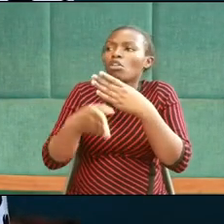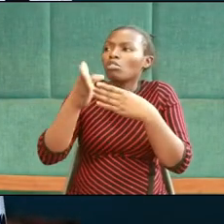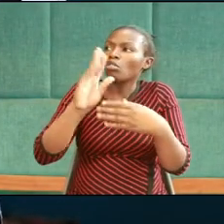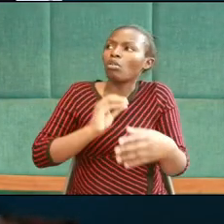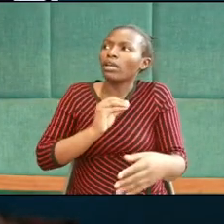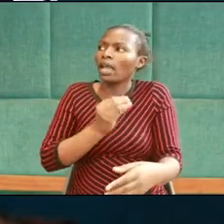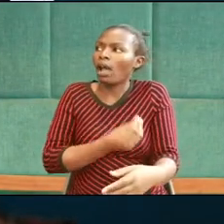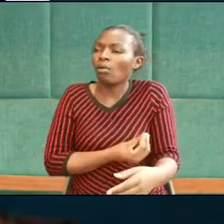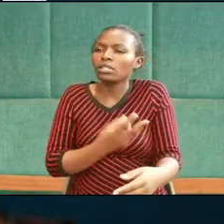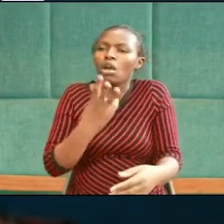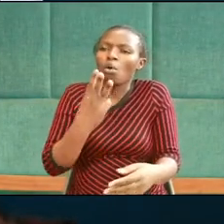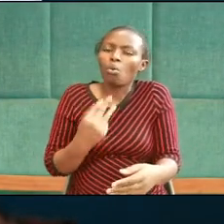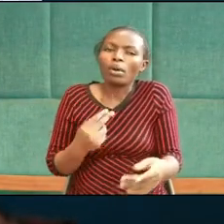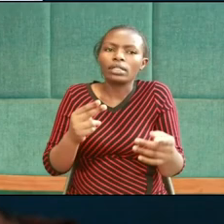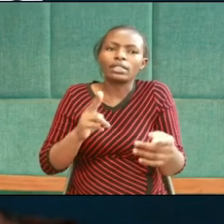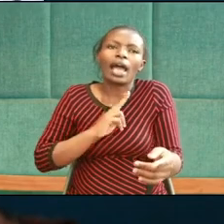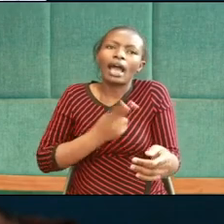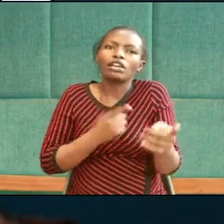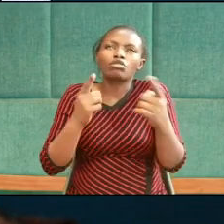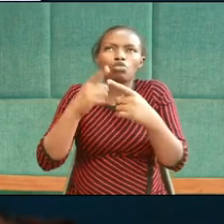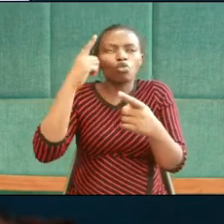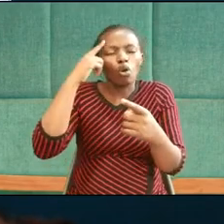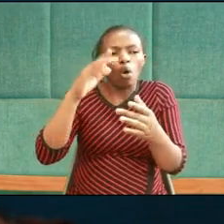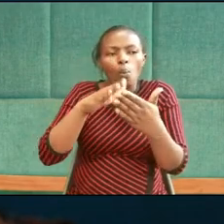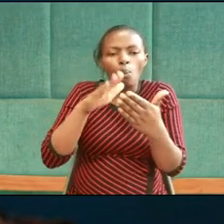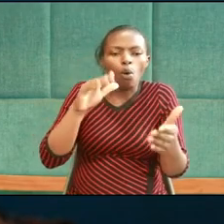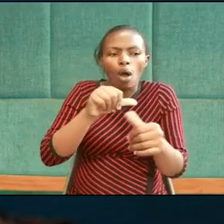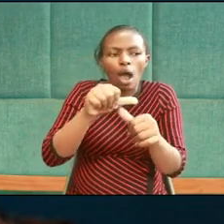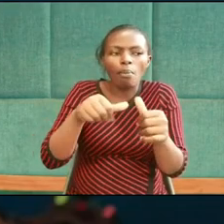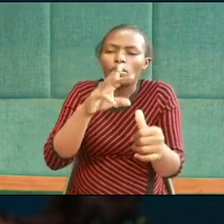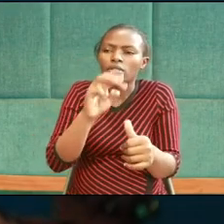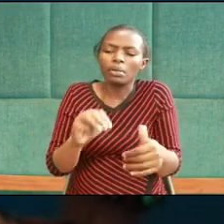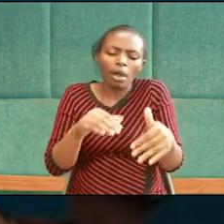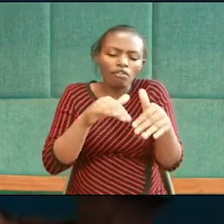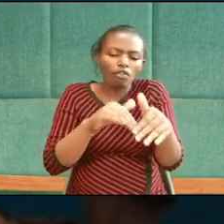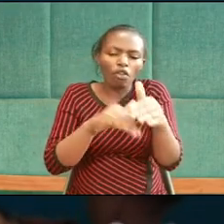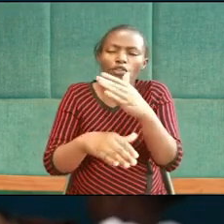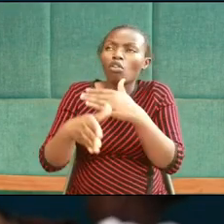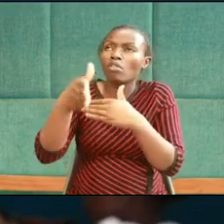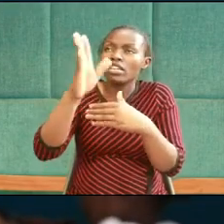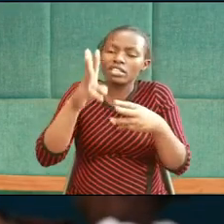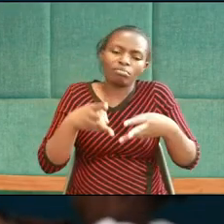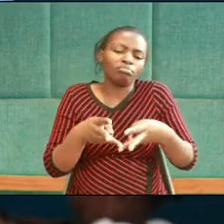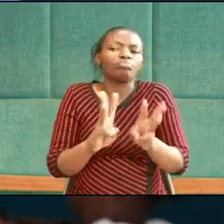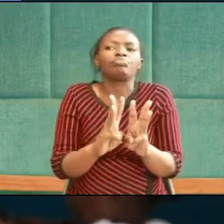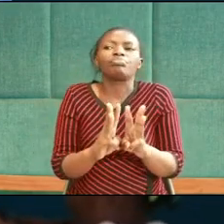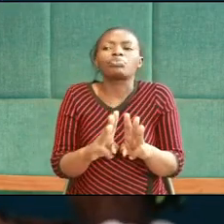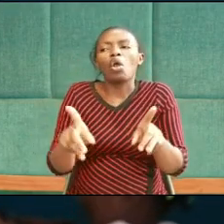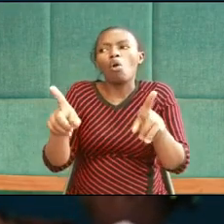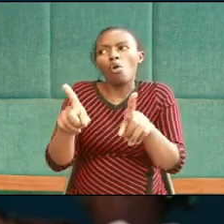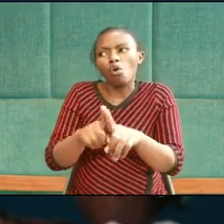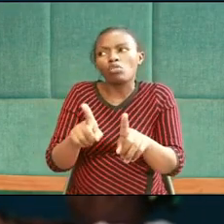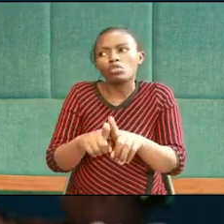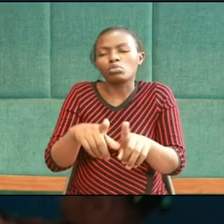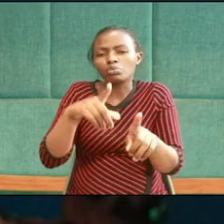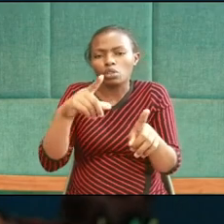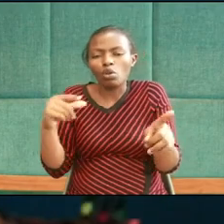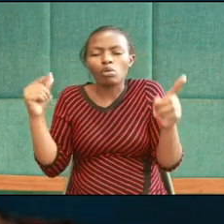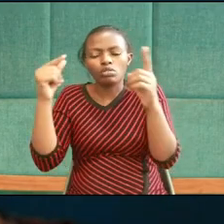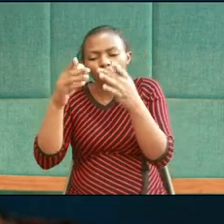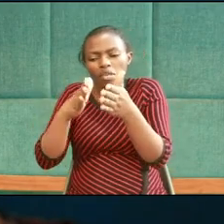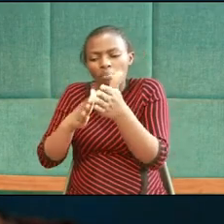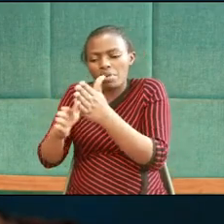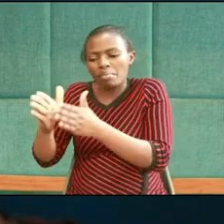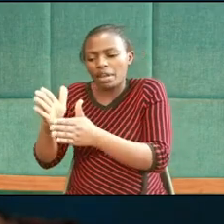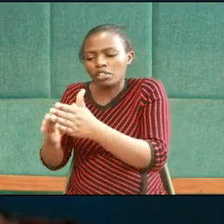wants us to know more about him and follow in his ways. We also go into the preparation